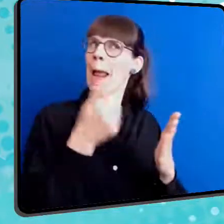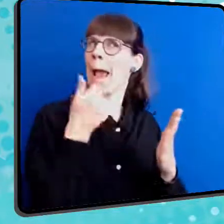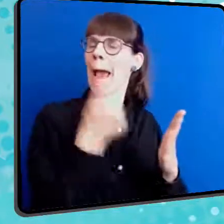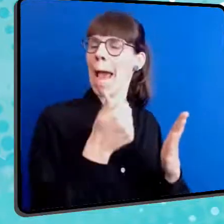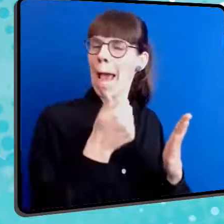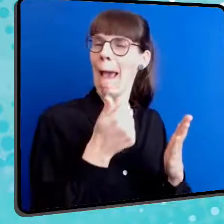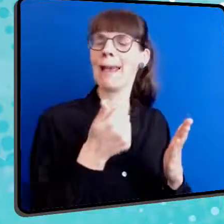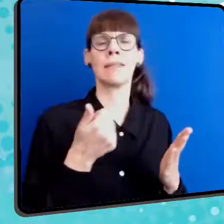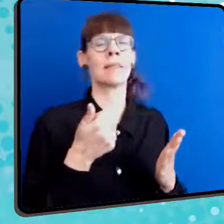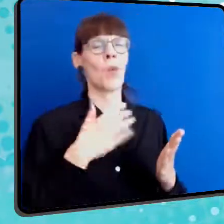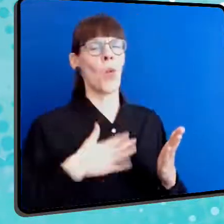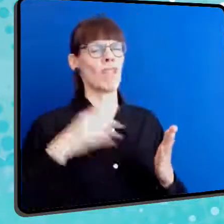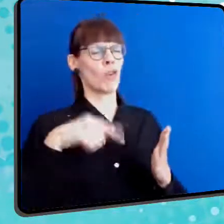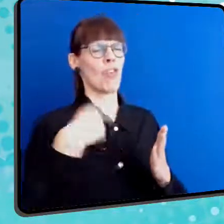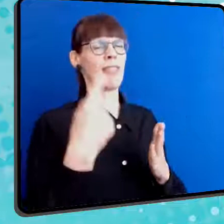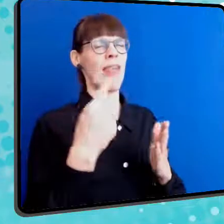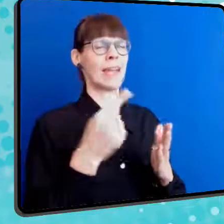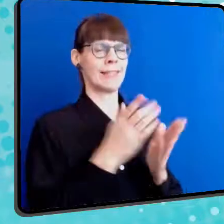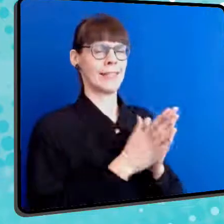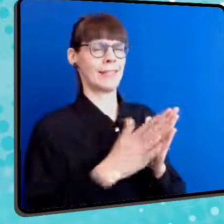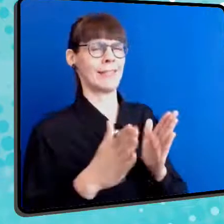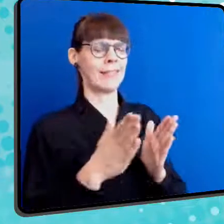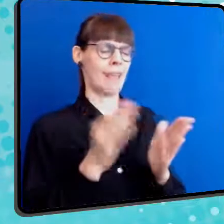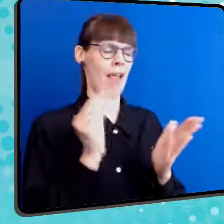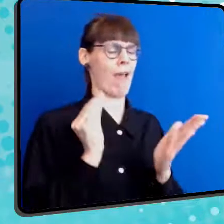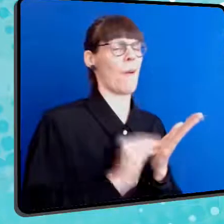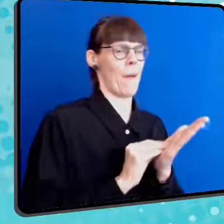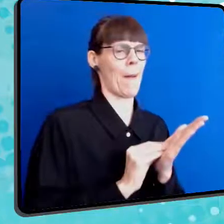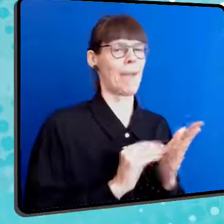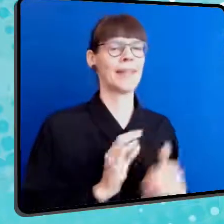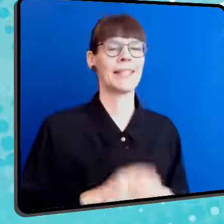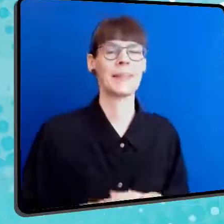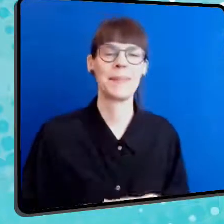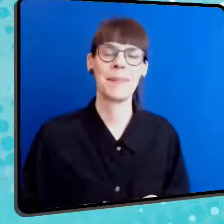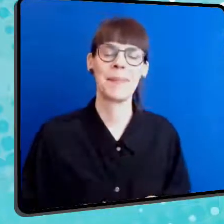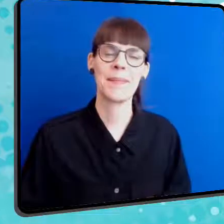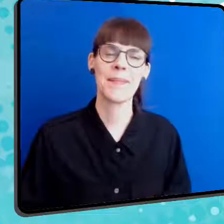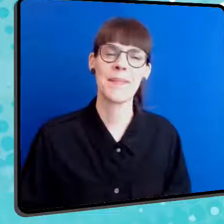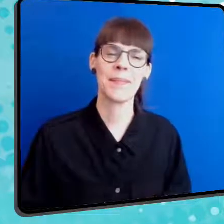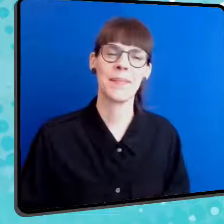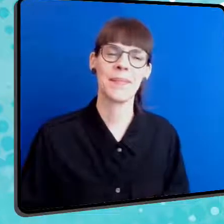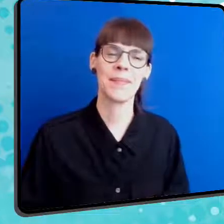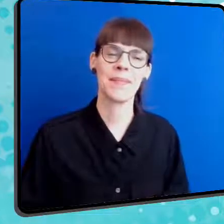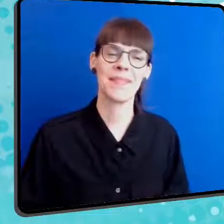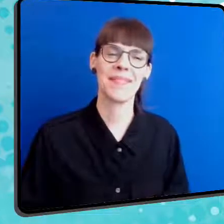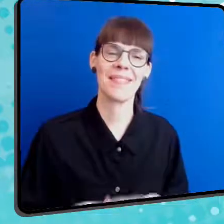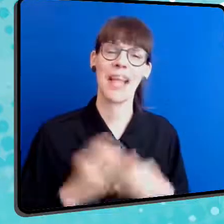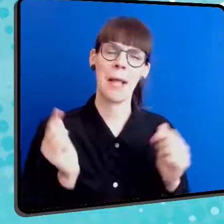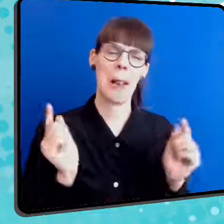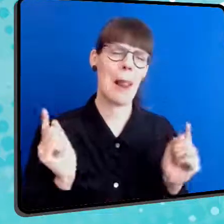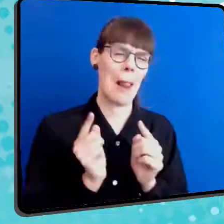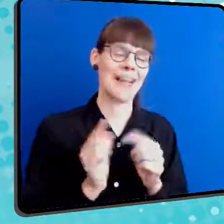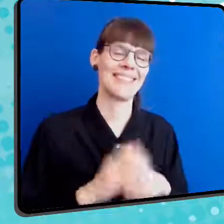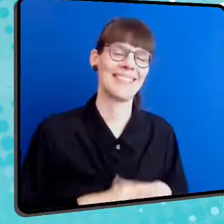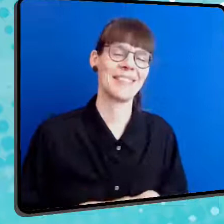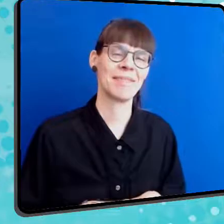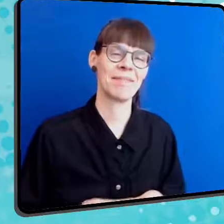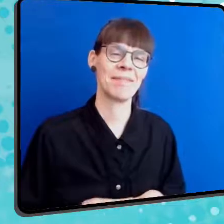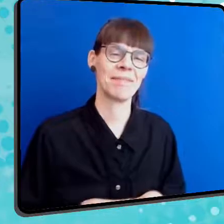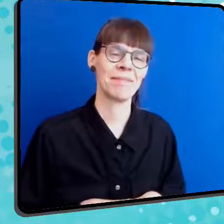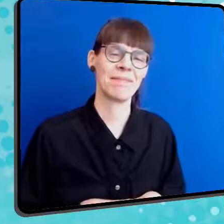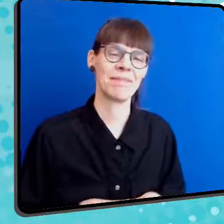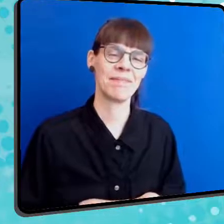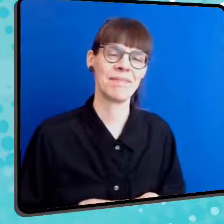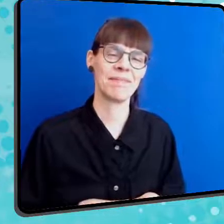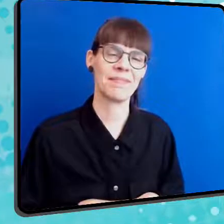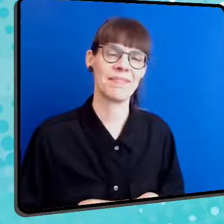Yeah. You can do a little one. Come on. Who doesn't love a false